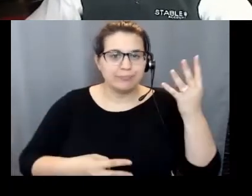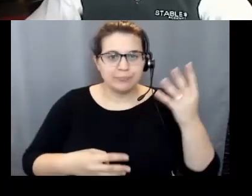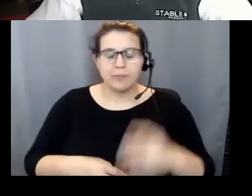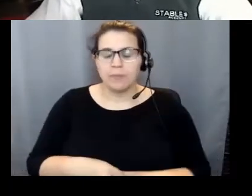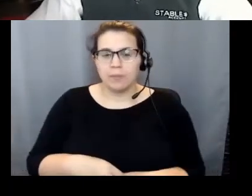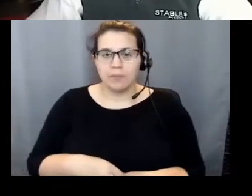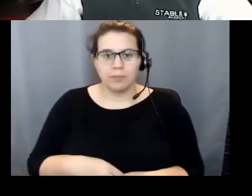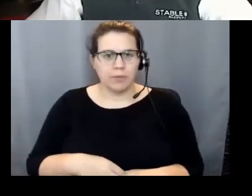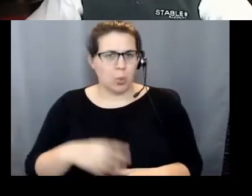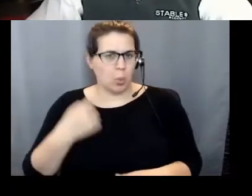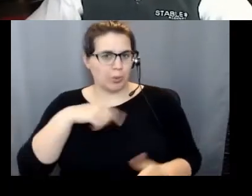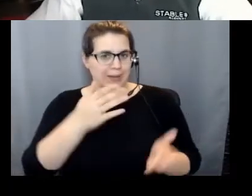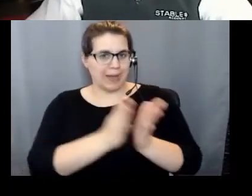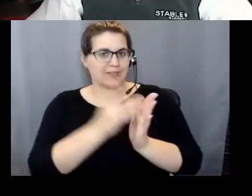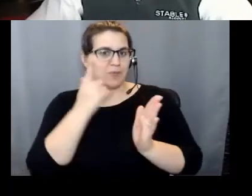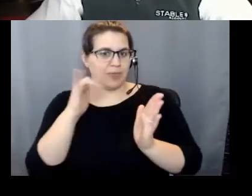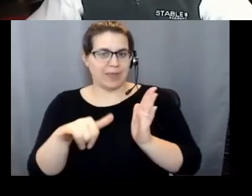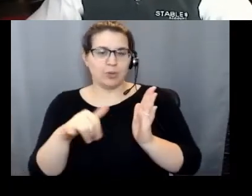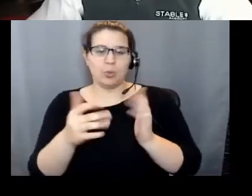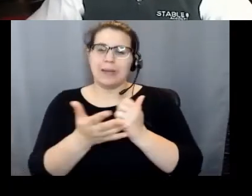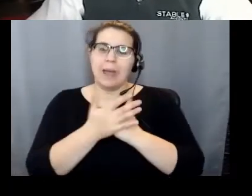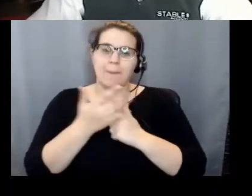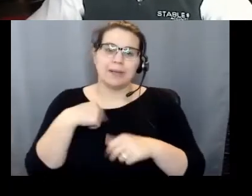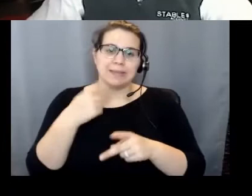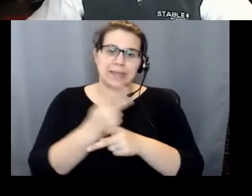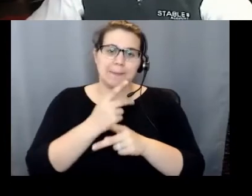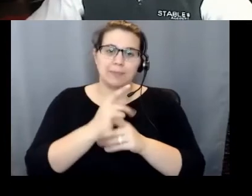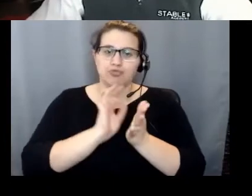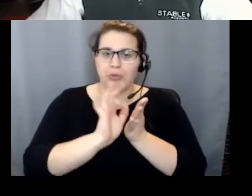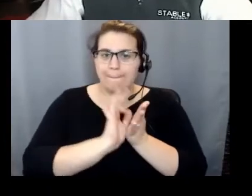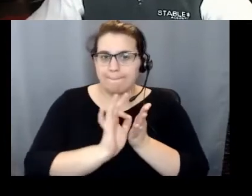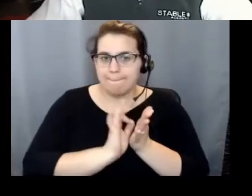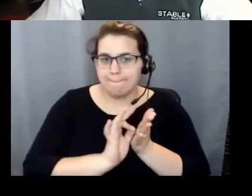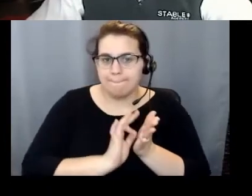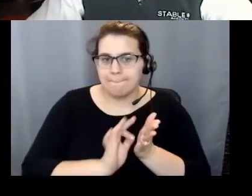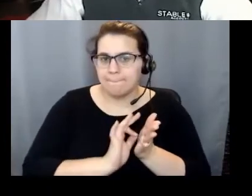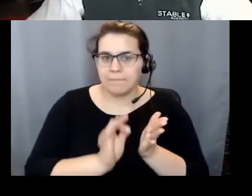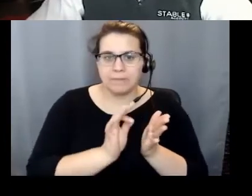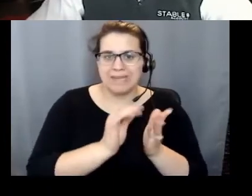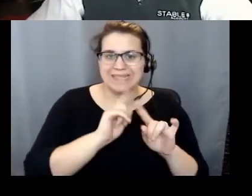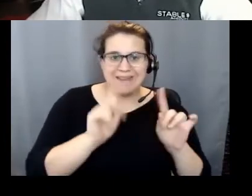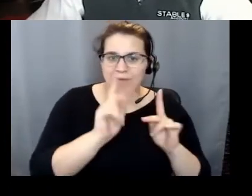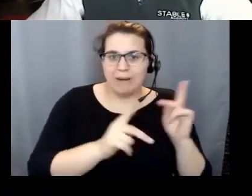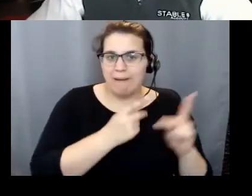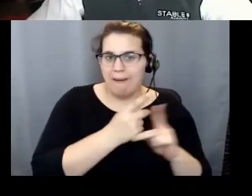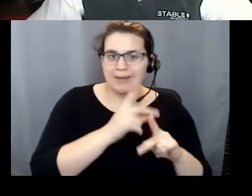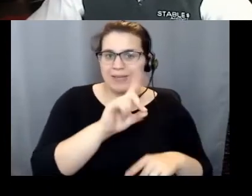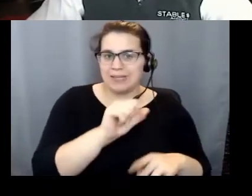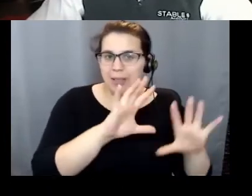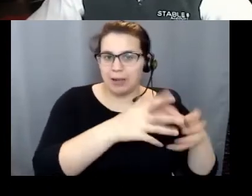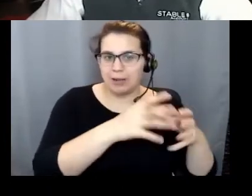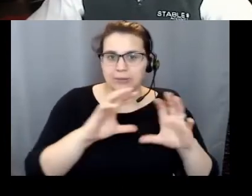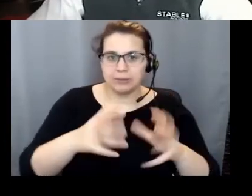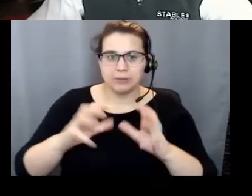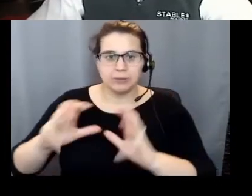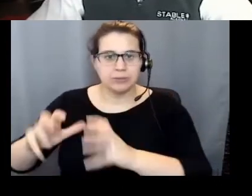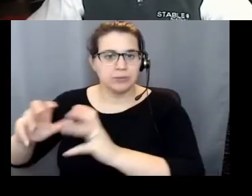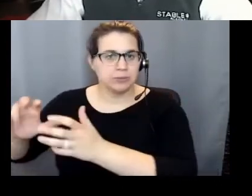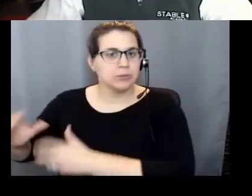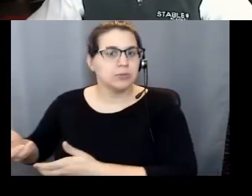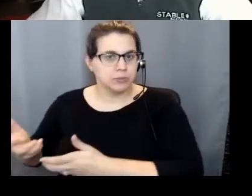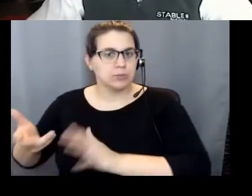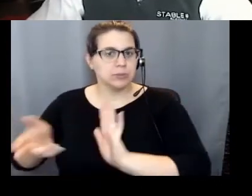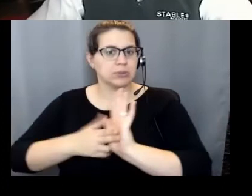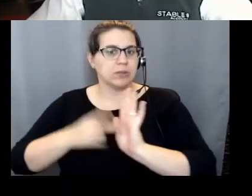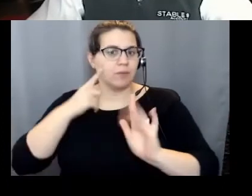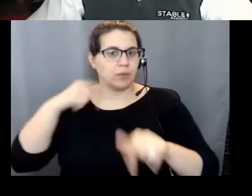helps us in statistical tracking to understand what types of disabilities individuals in the industry have that are signing up for